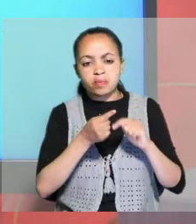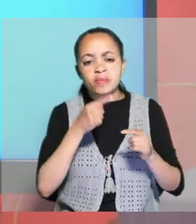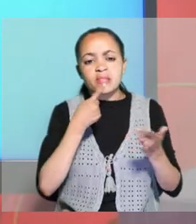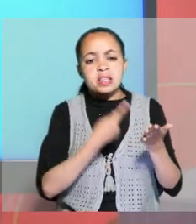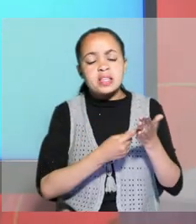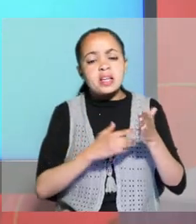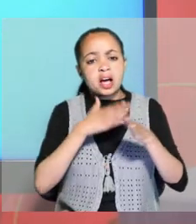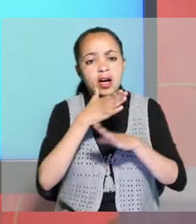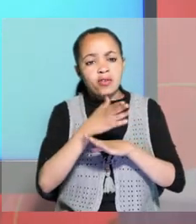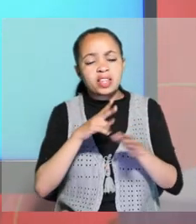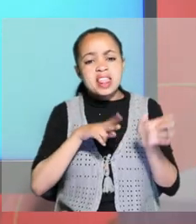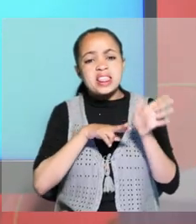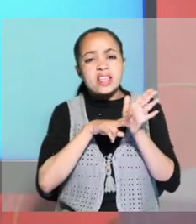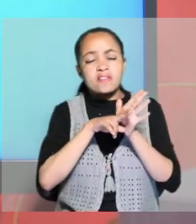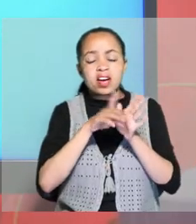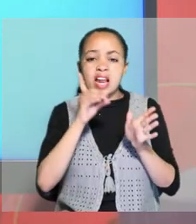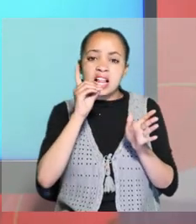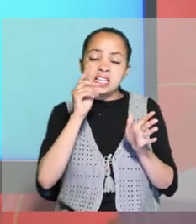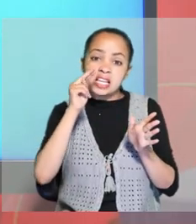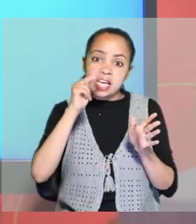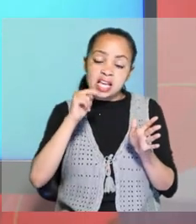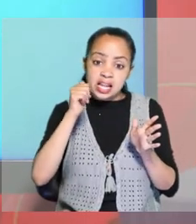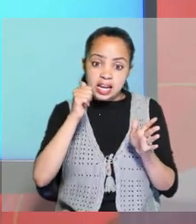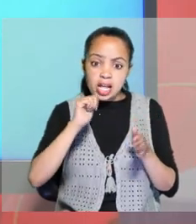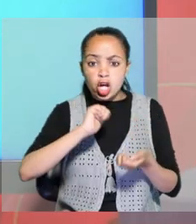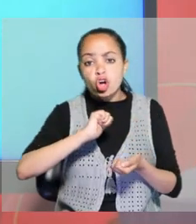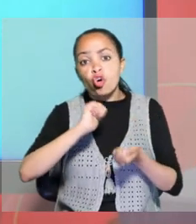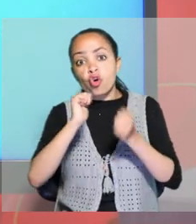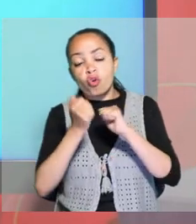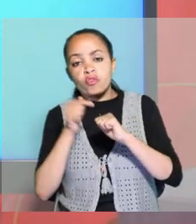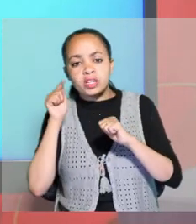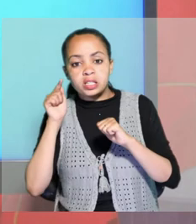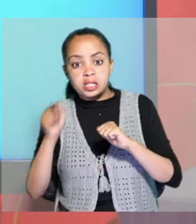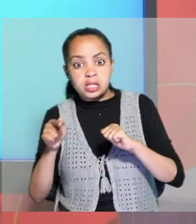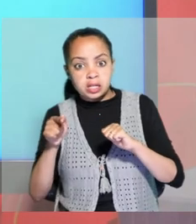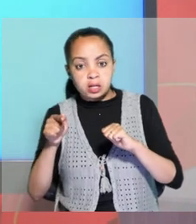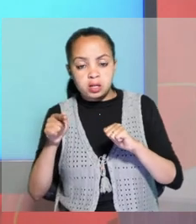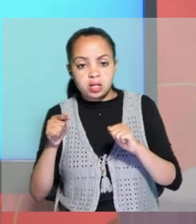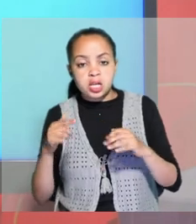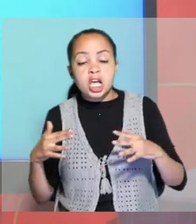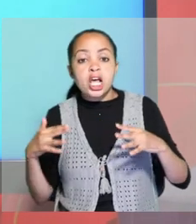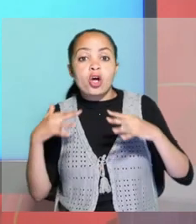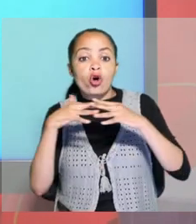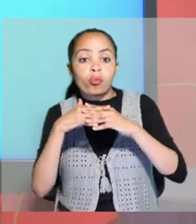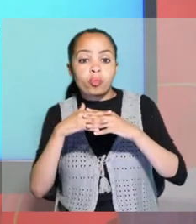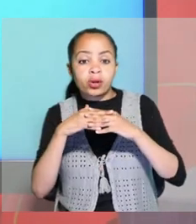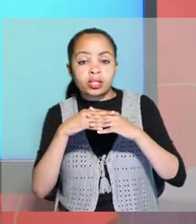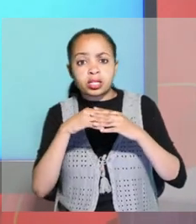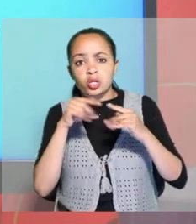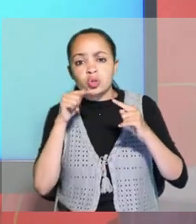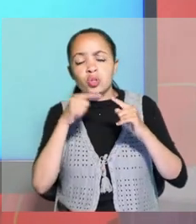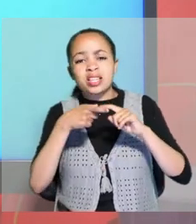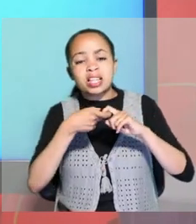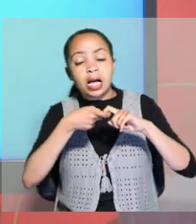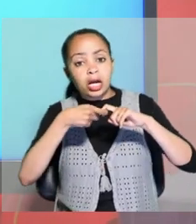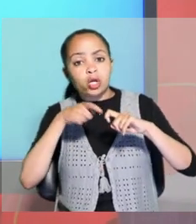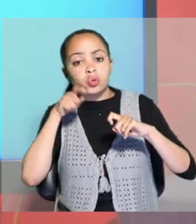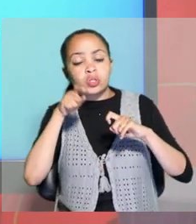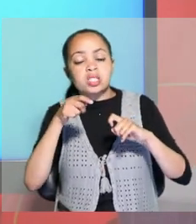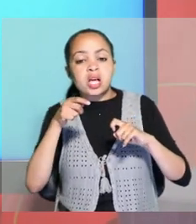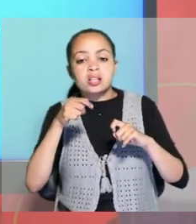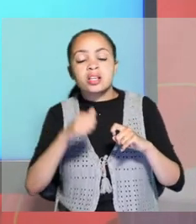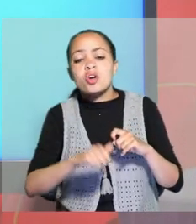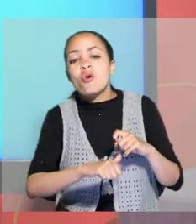Hereafter, the viral DNA, which is converted here, become incorporated or integrated in that of